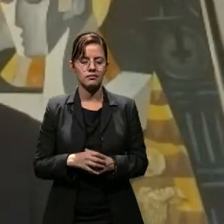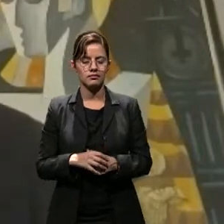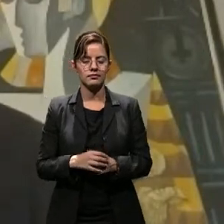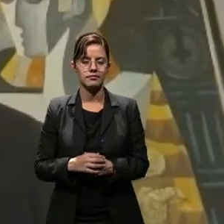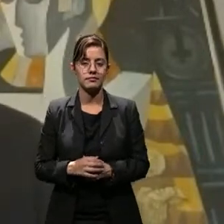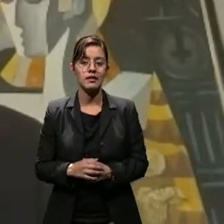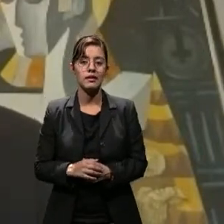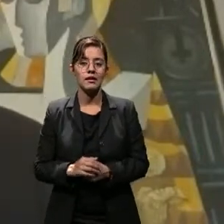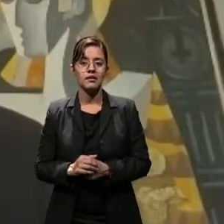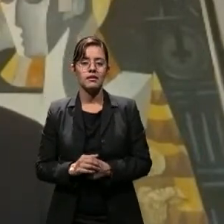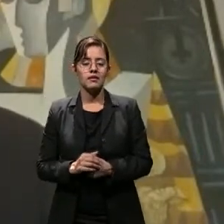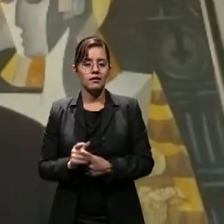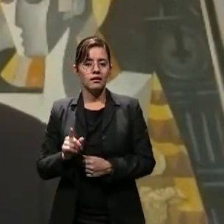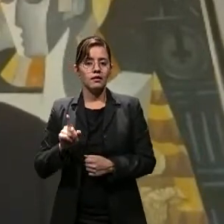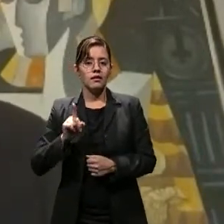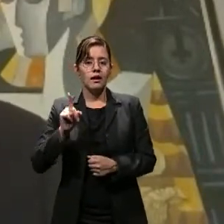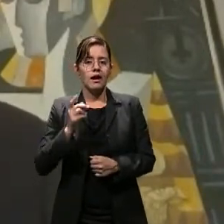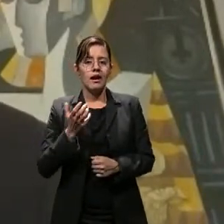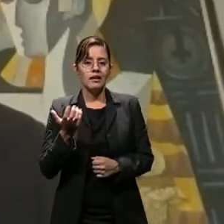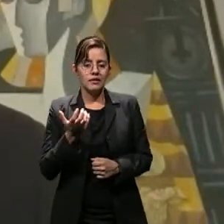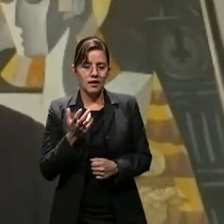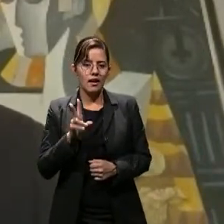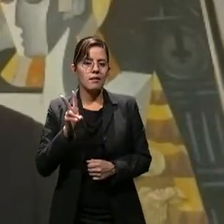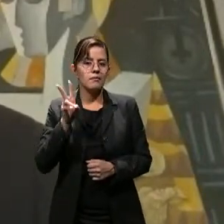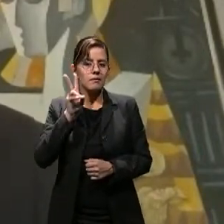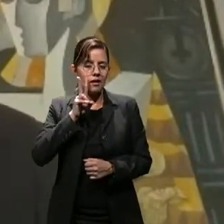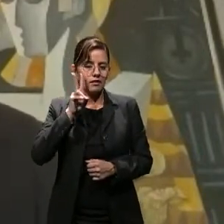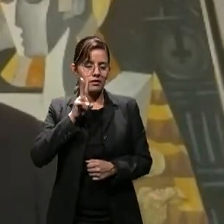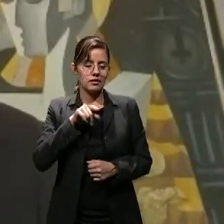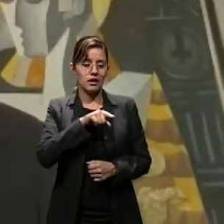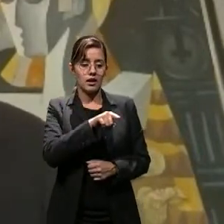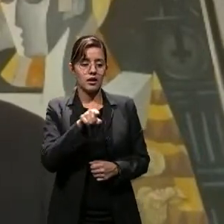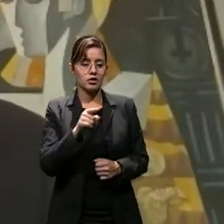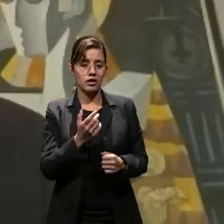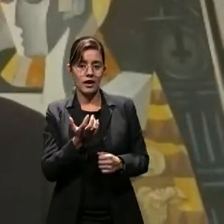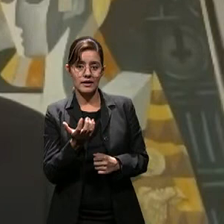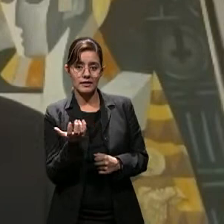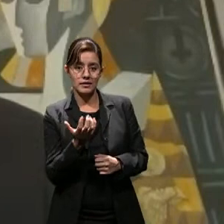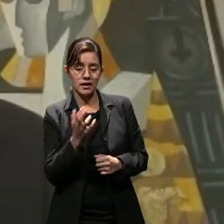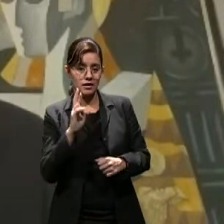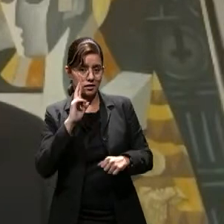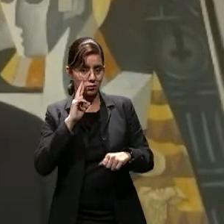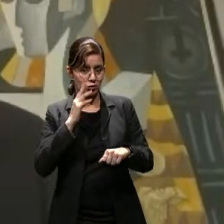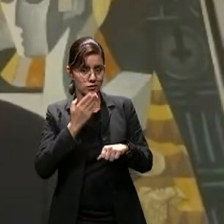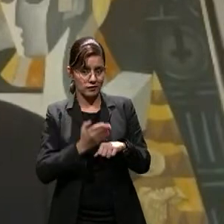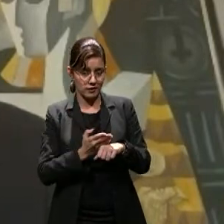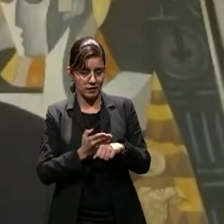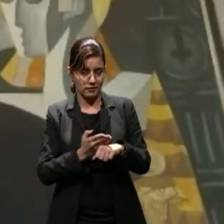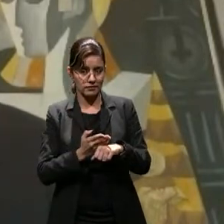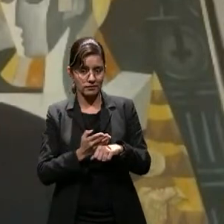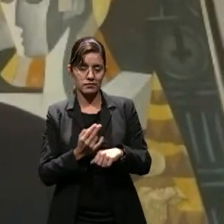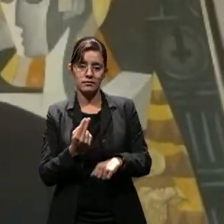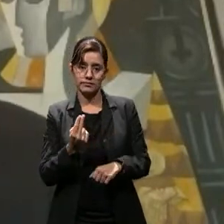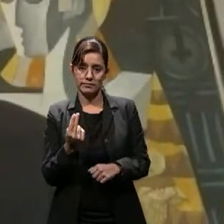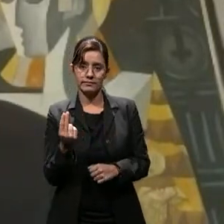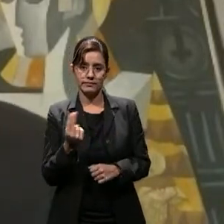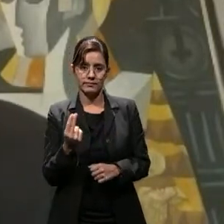Measures are being taken of accountability, of